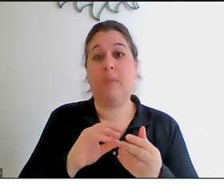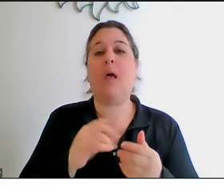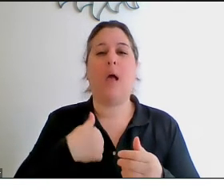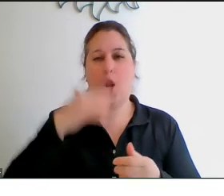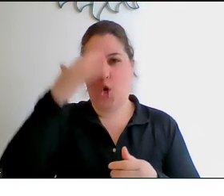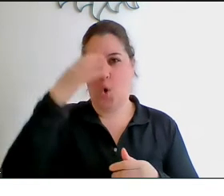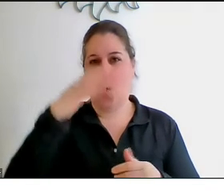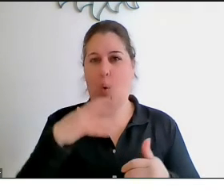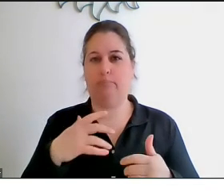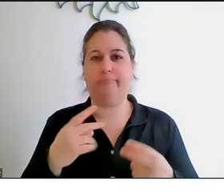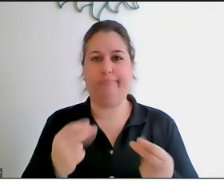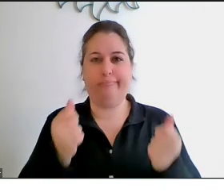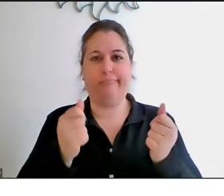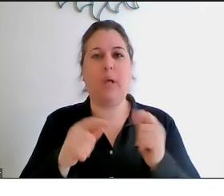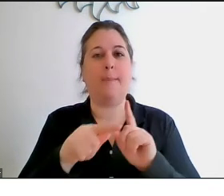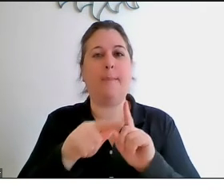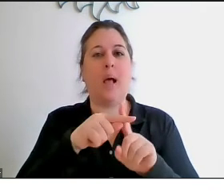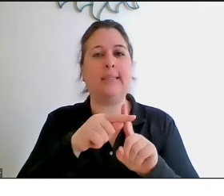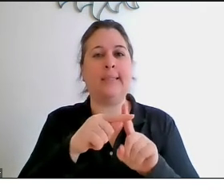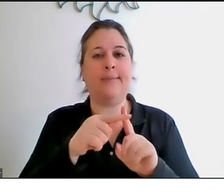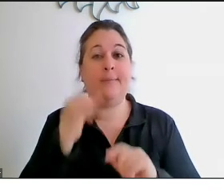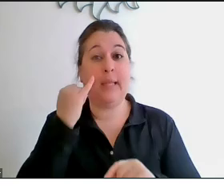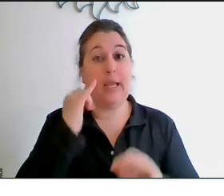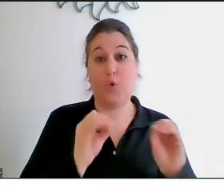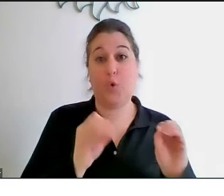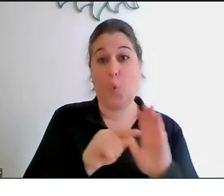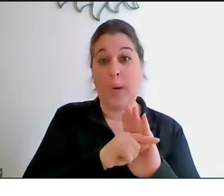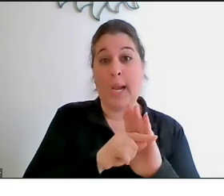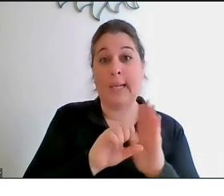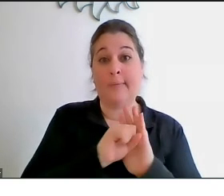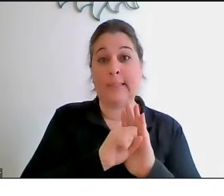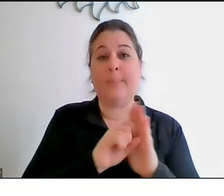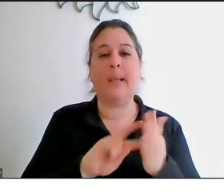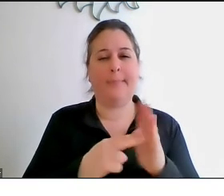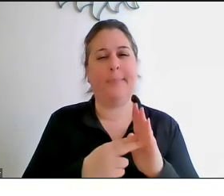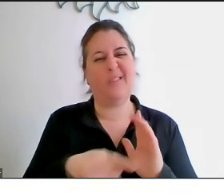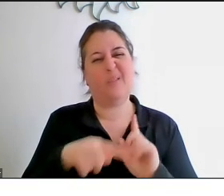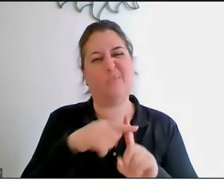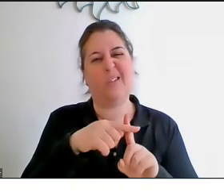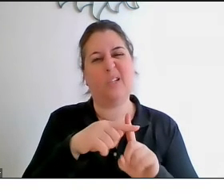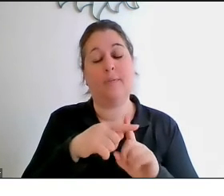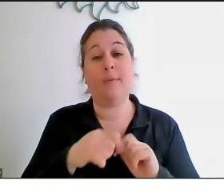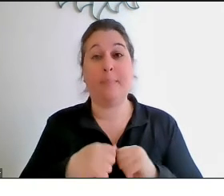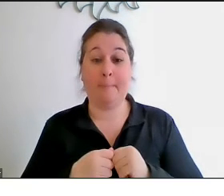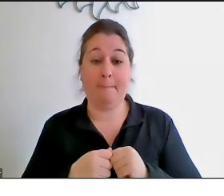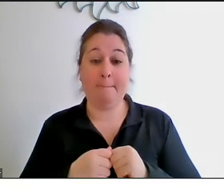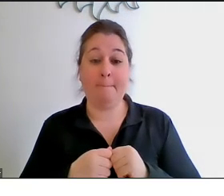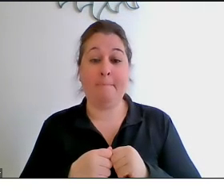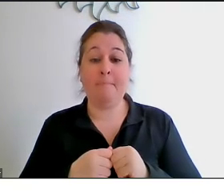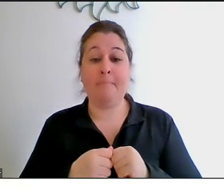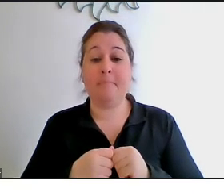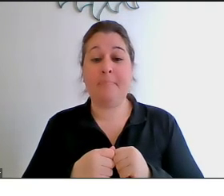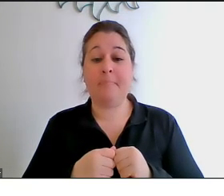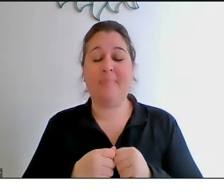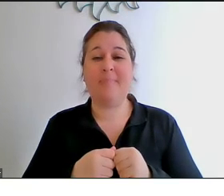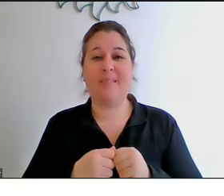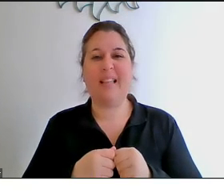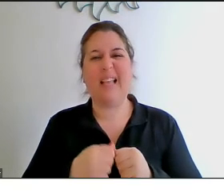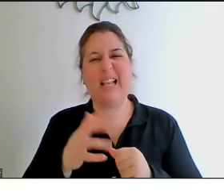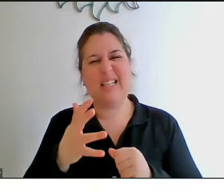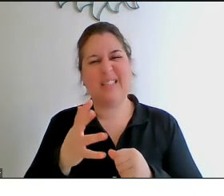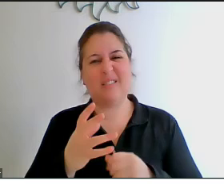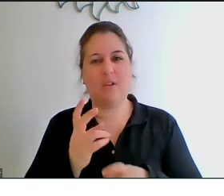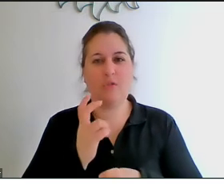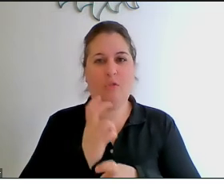11. Okay, minus, I go backwards. So I'm just going to use my jumps to help me because it's kind of hard to visualize and keep track of